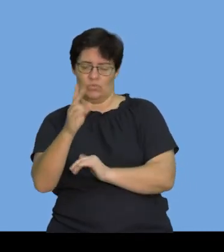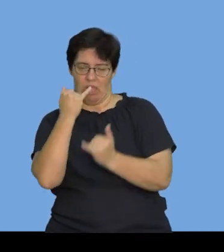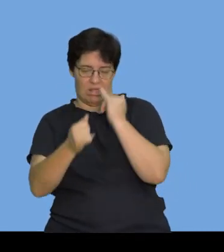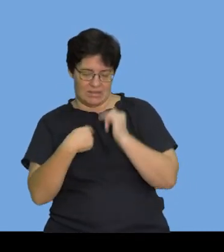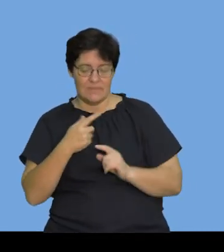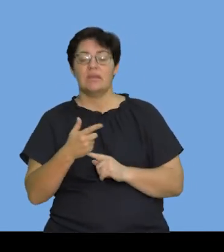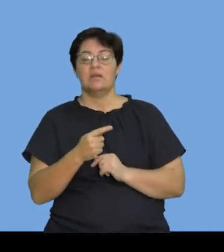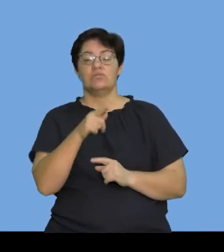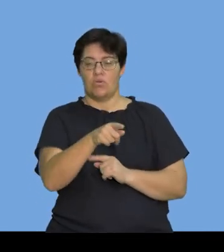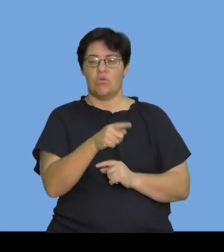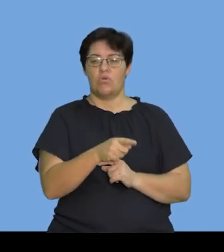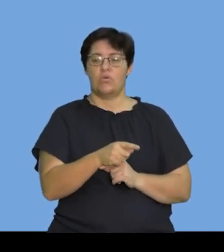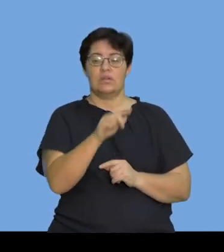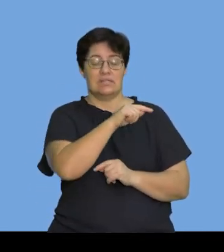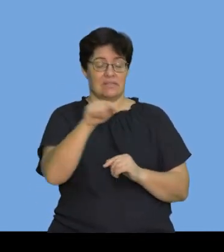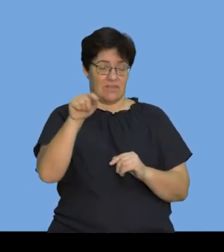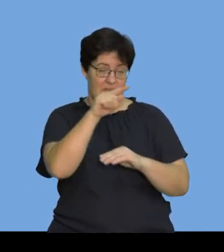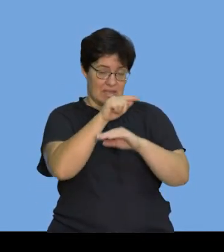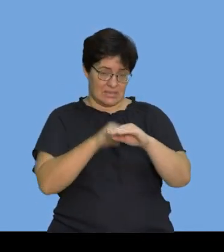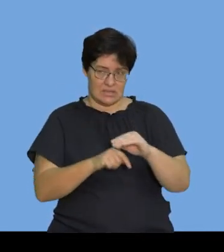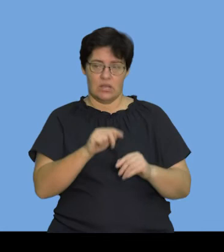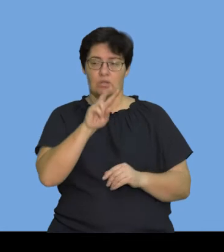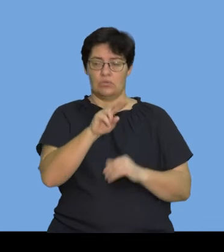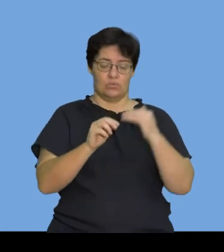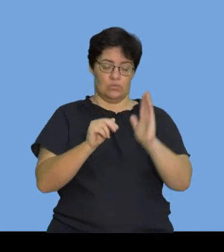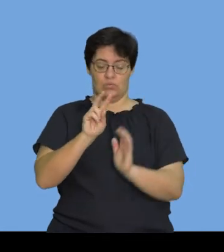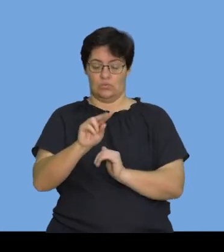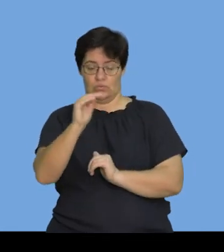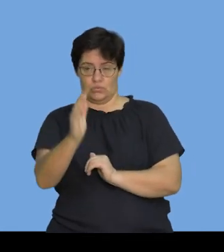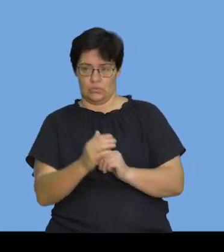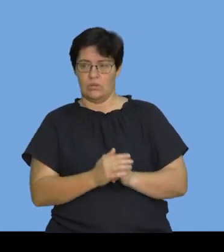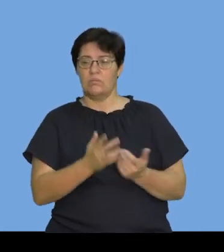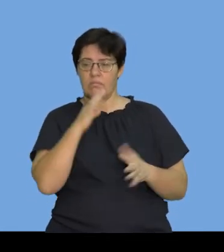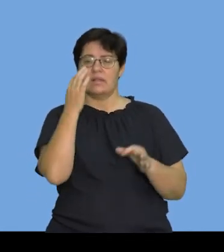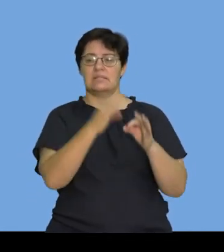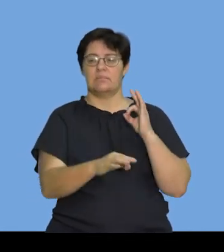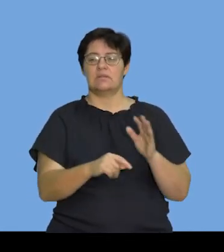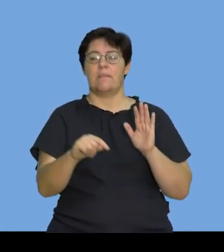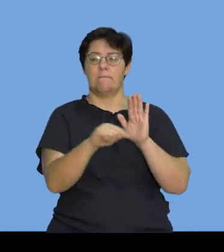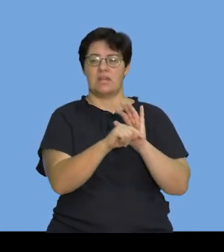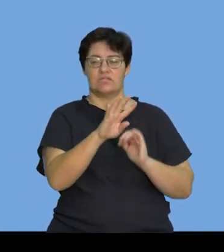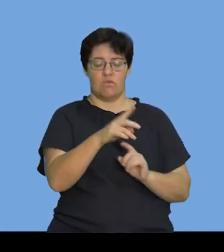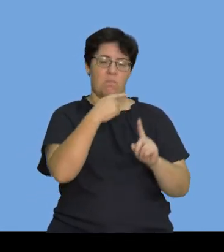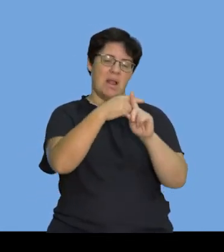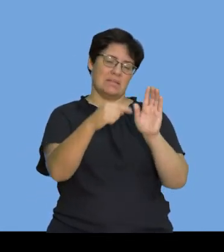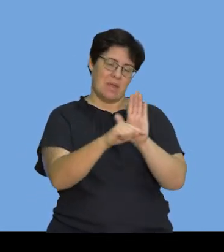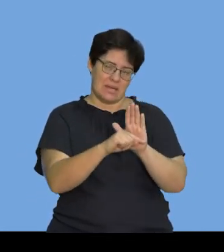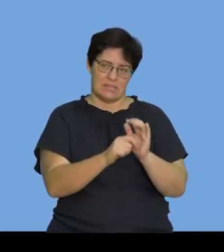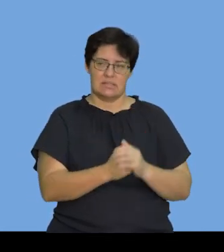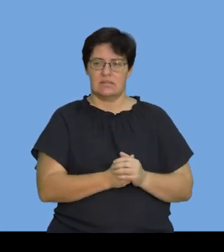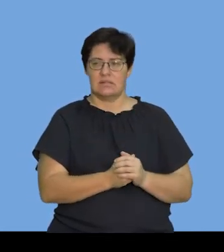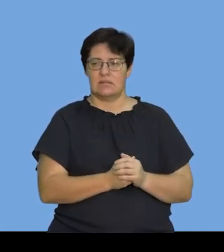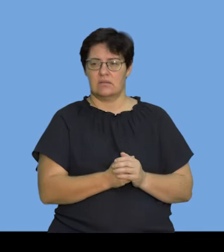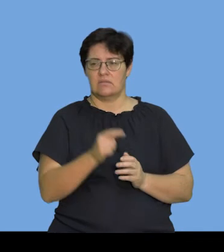by 2 into the 2 there, which will simplify to minus 4 plus or minus the square root